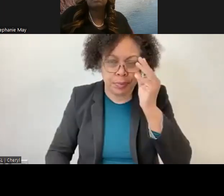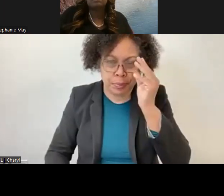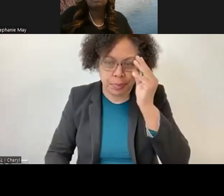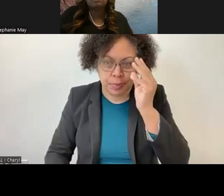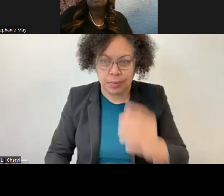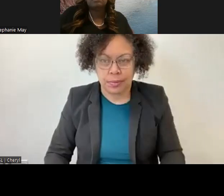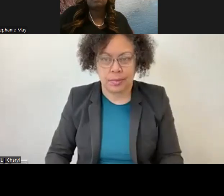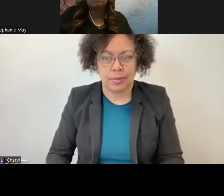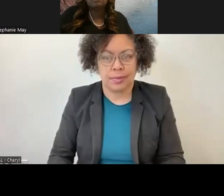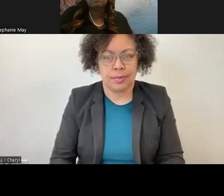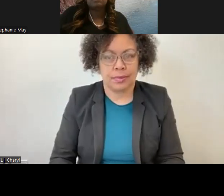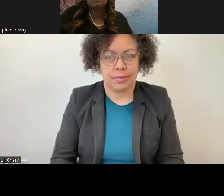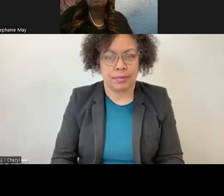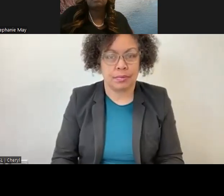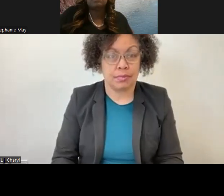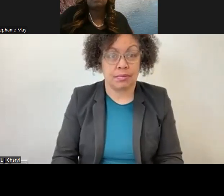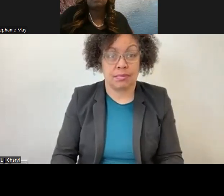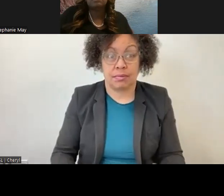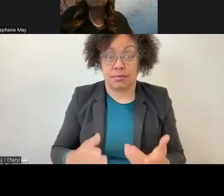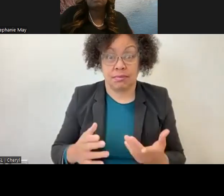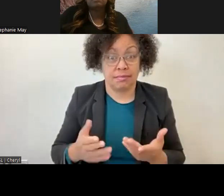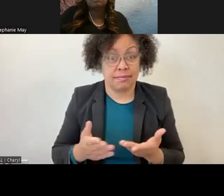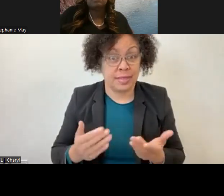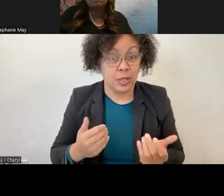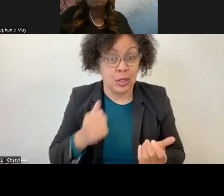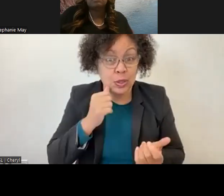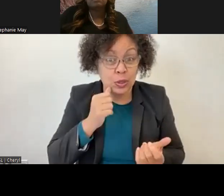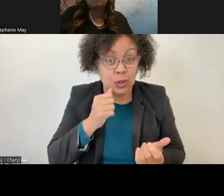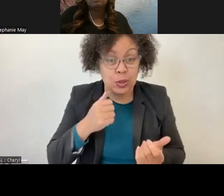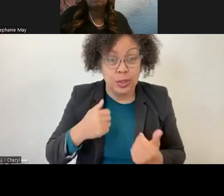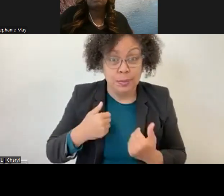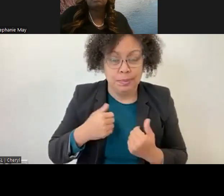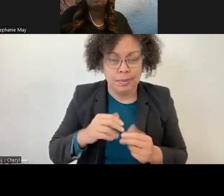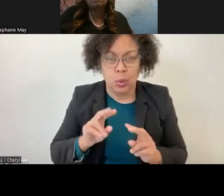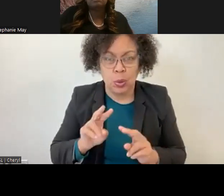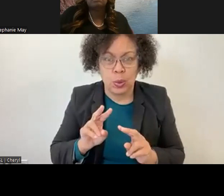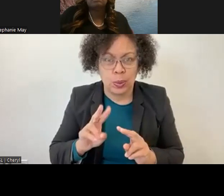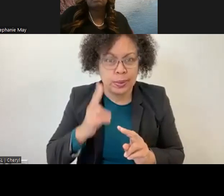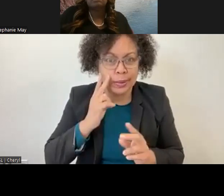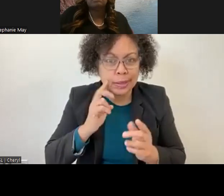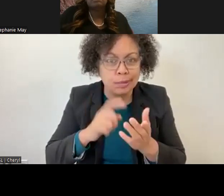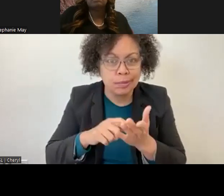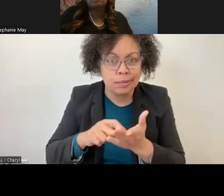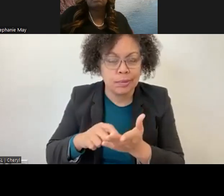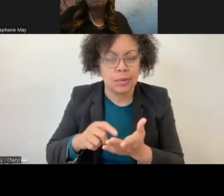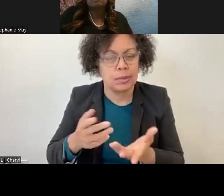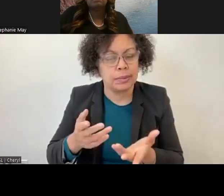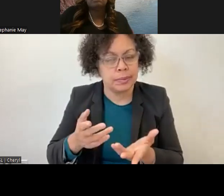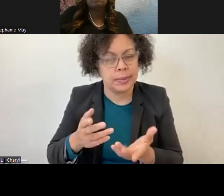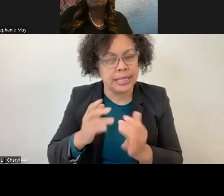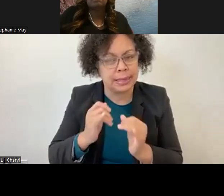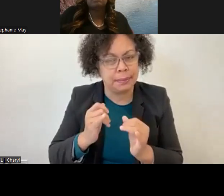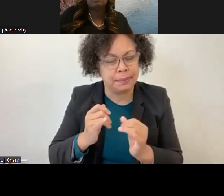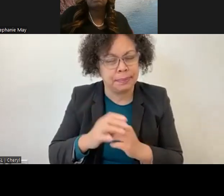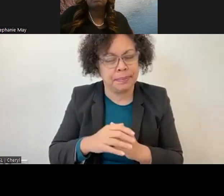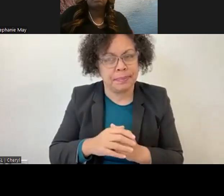And I have teen girls, they're watching, right? So just as you said, so I just